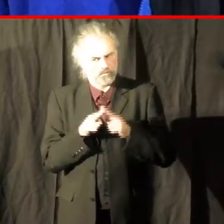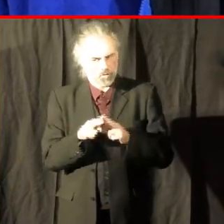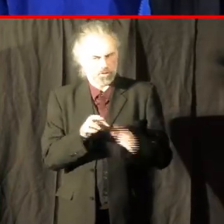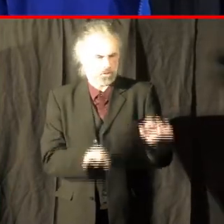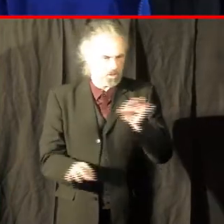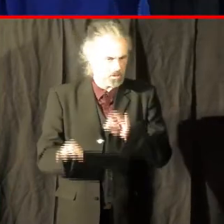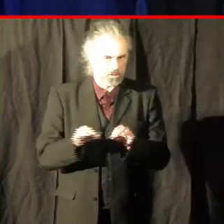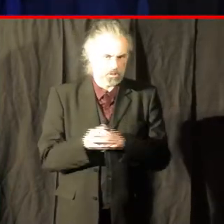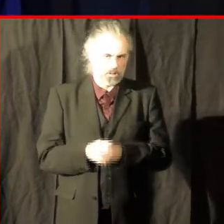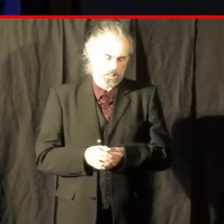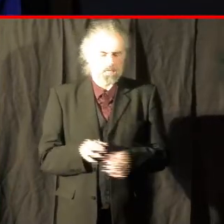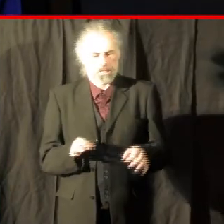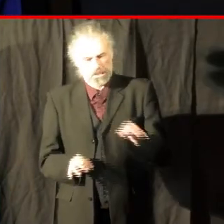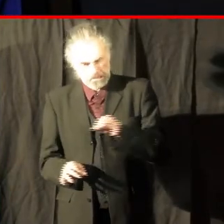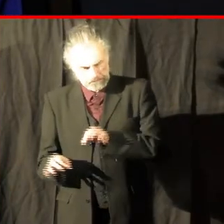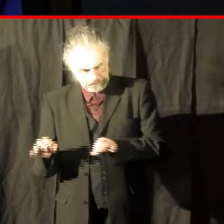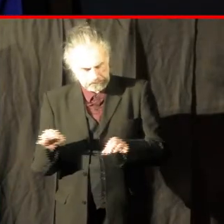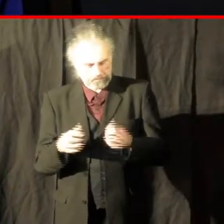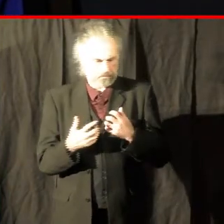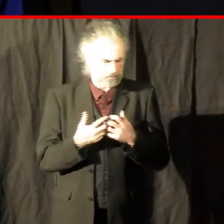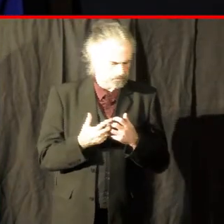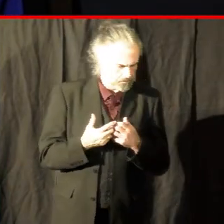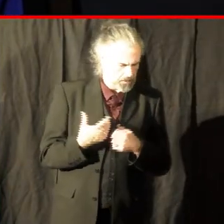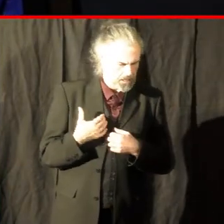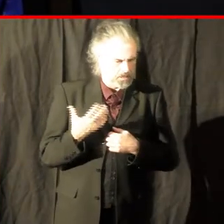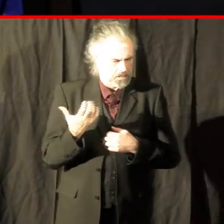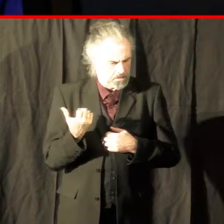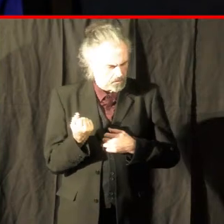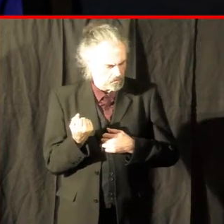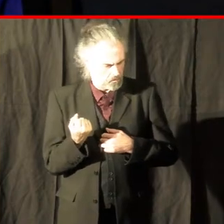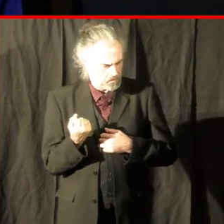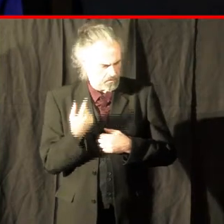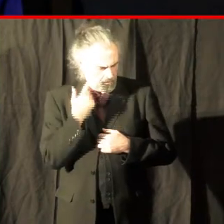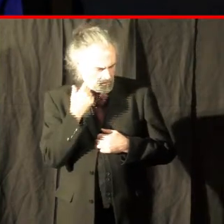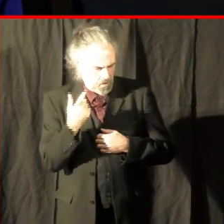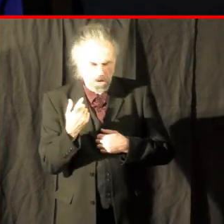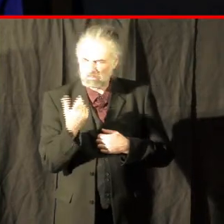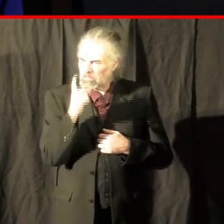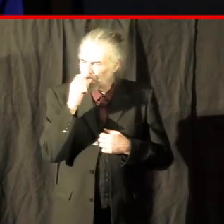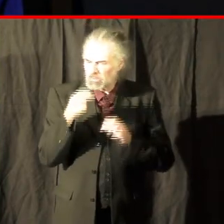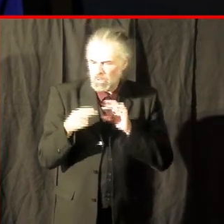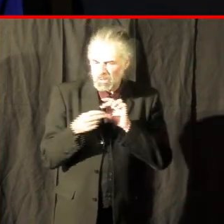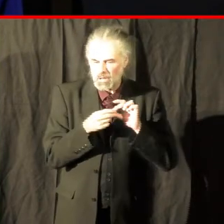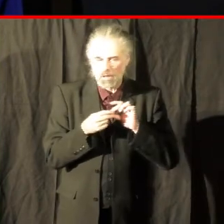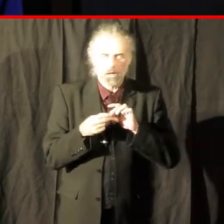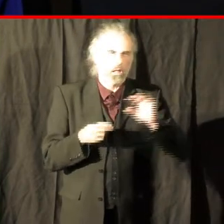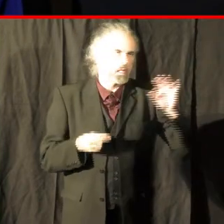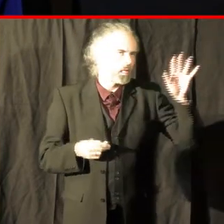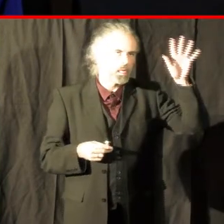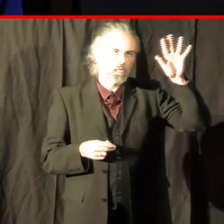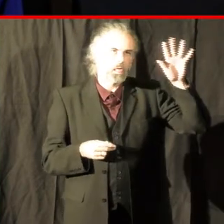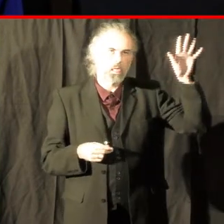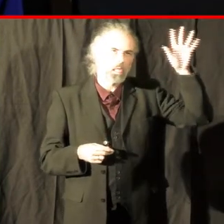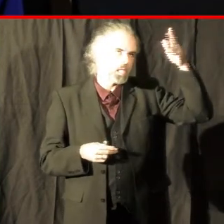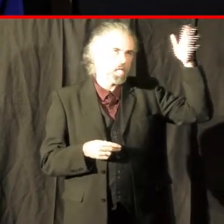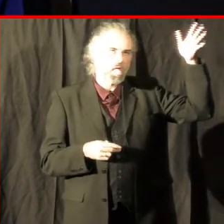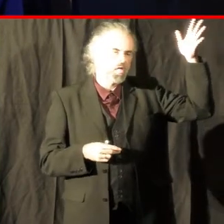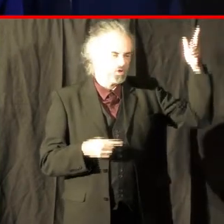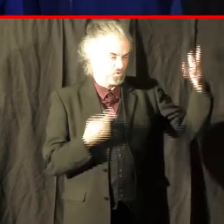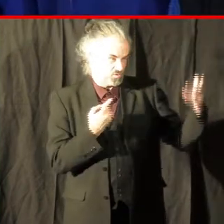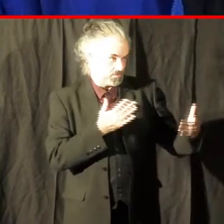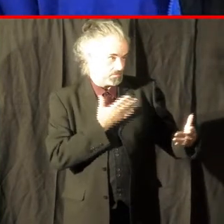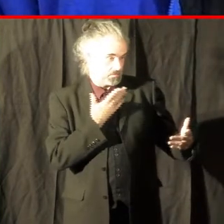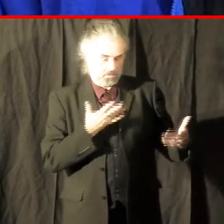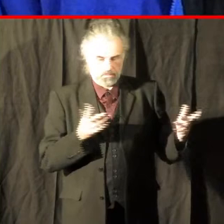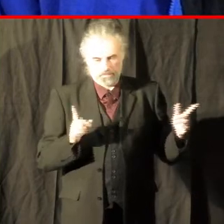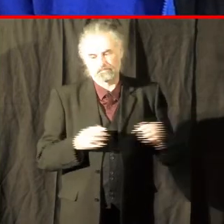Scientists at the university have recently discovered a possible link between... Wishy-washy. Who's going to publish that? That's